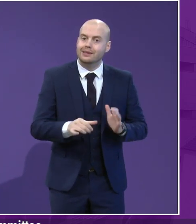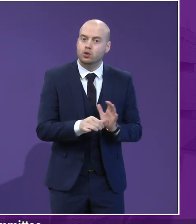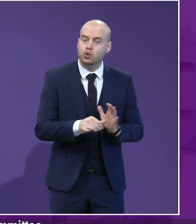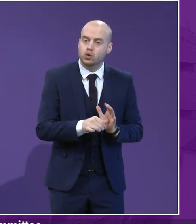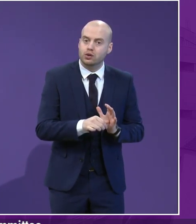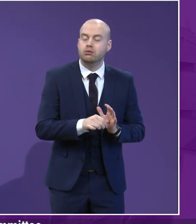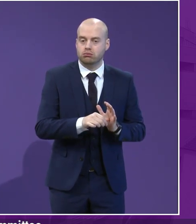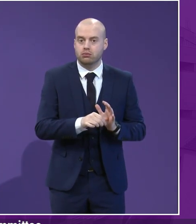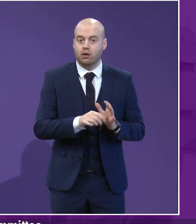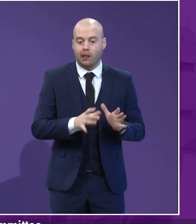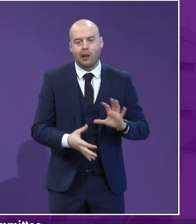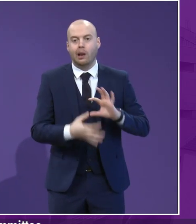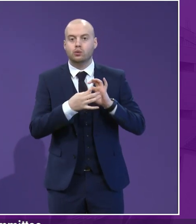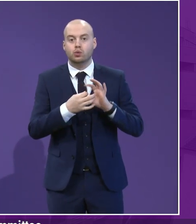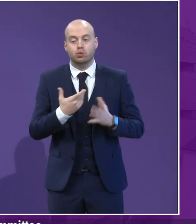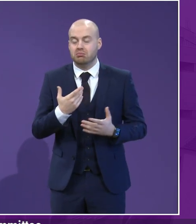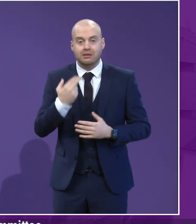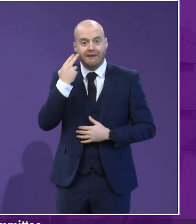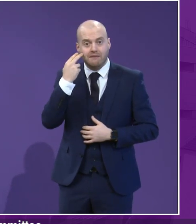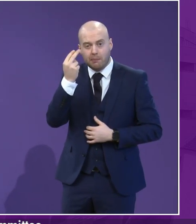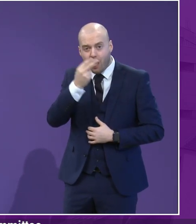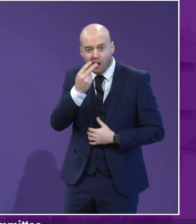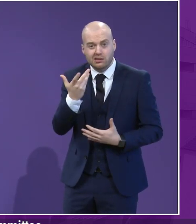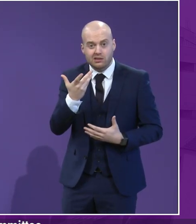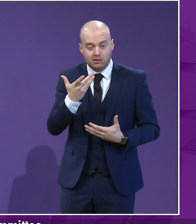quite often very individual and they're complex.